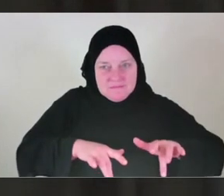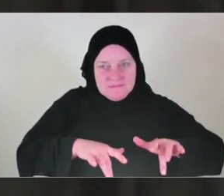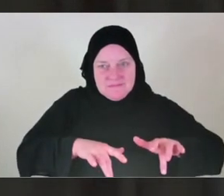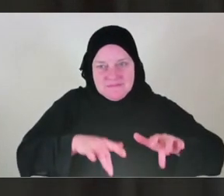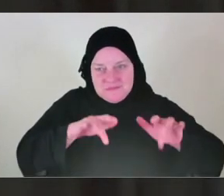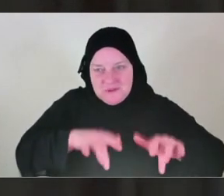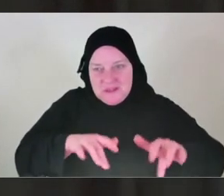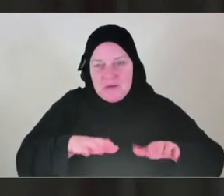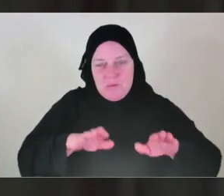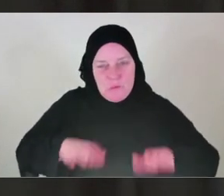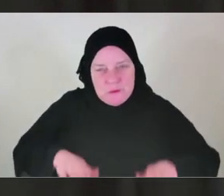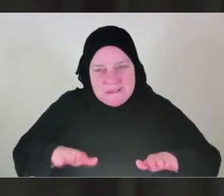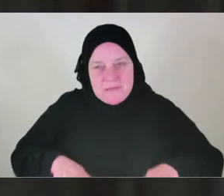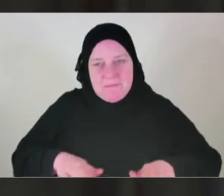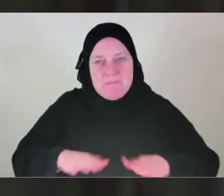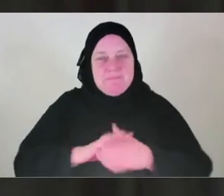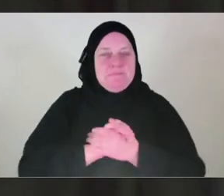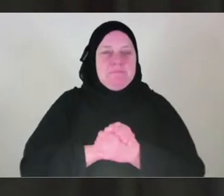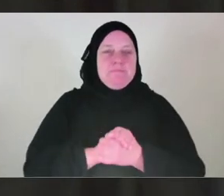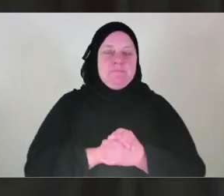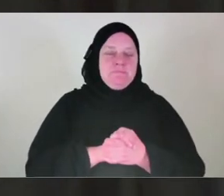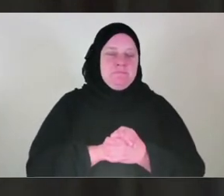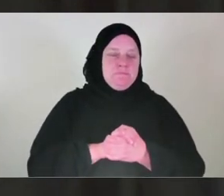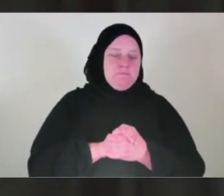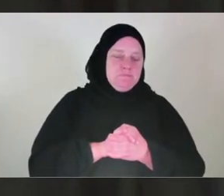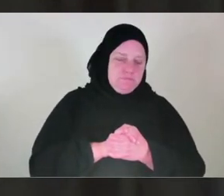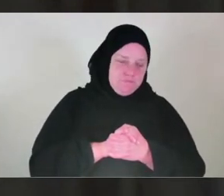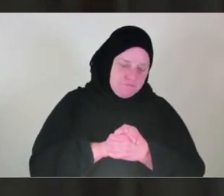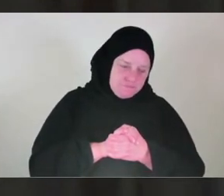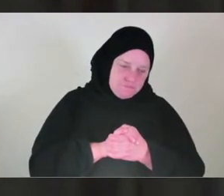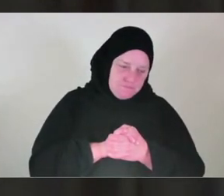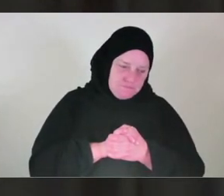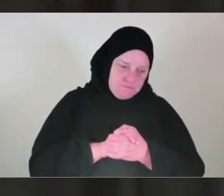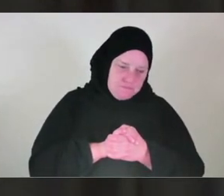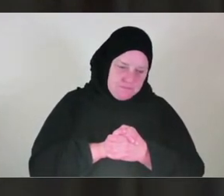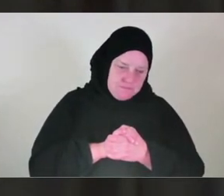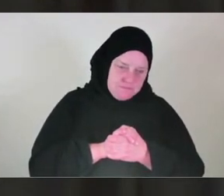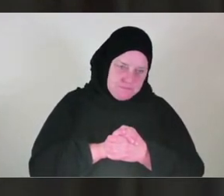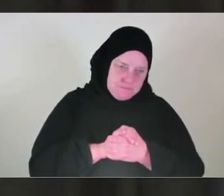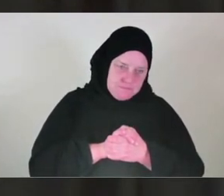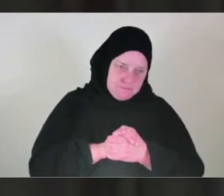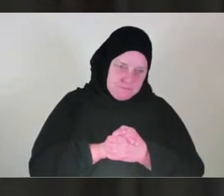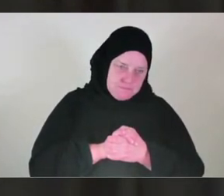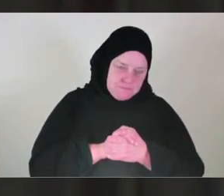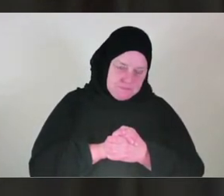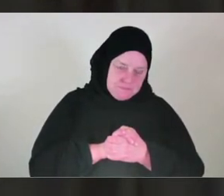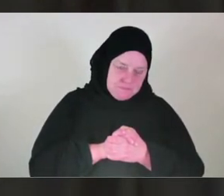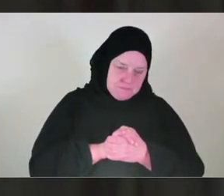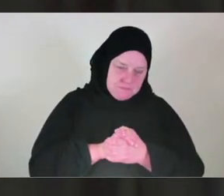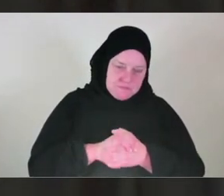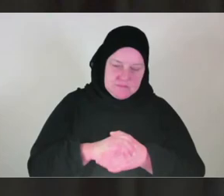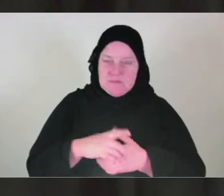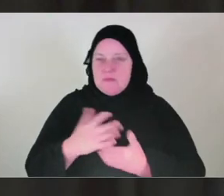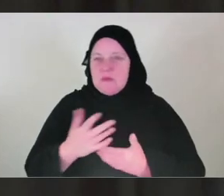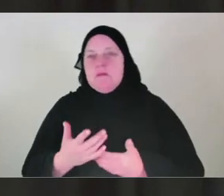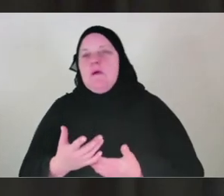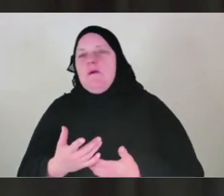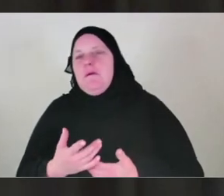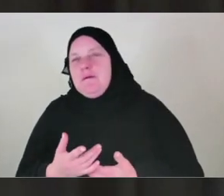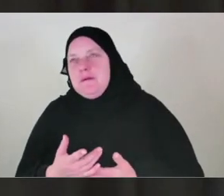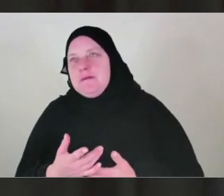People ask, why is it people can't look back historically and say, okay, ya